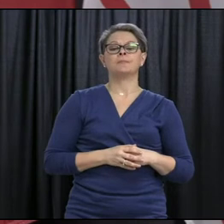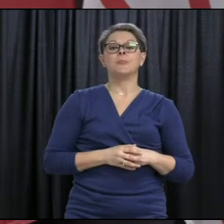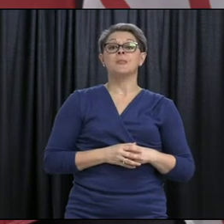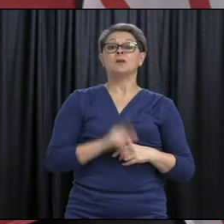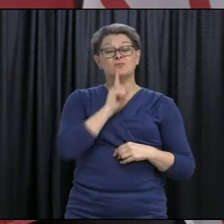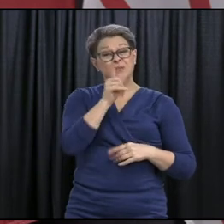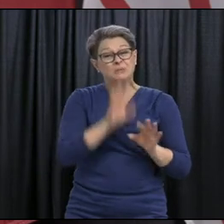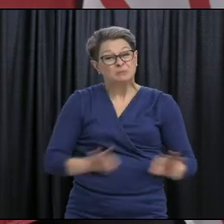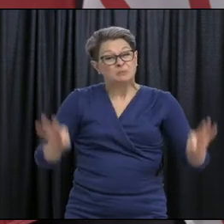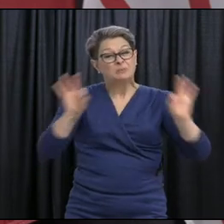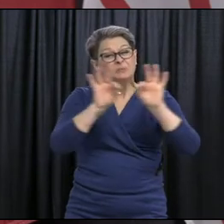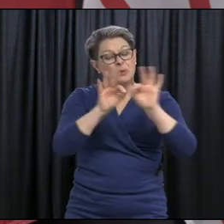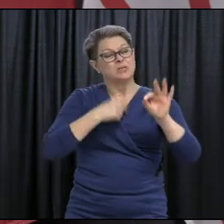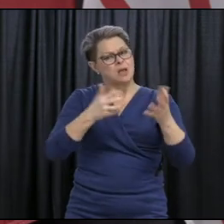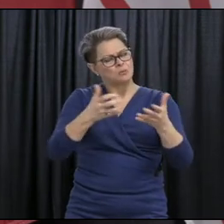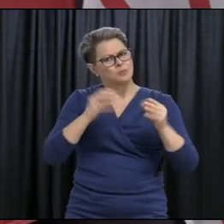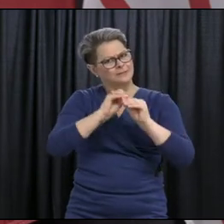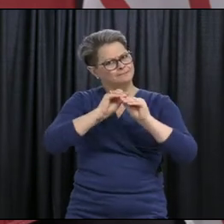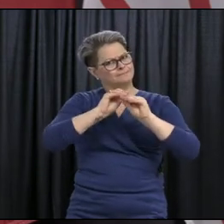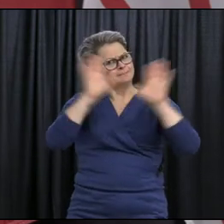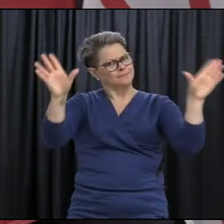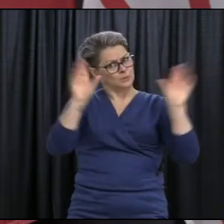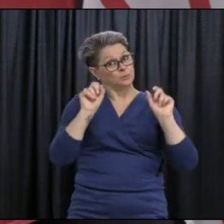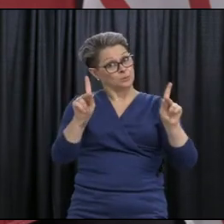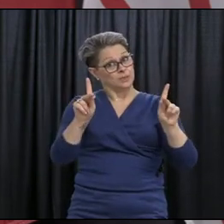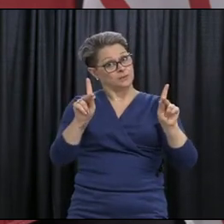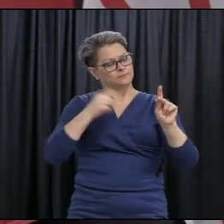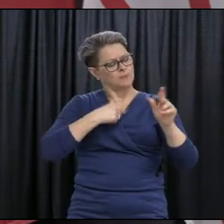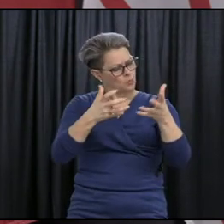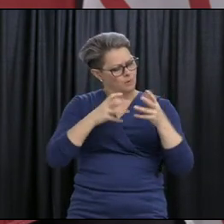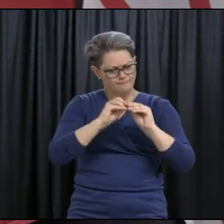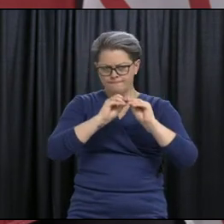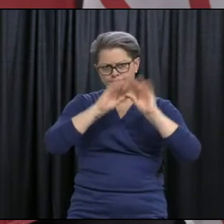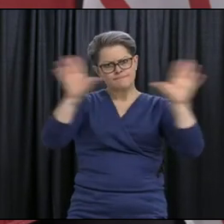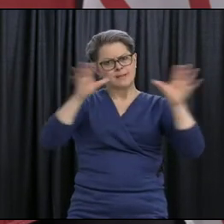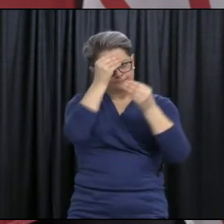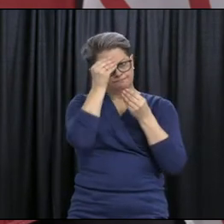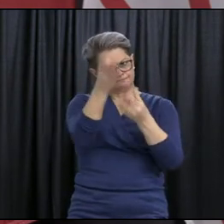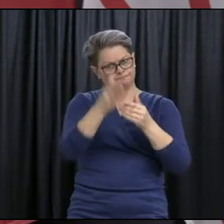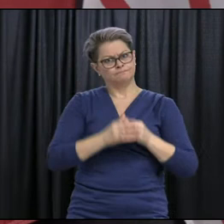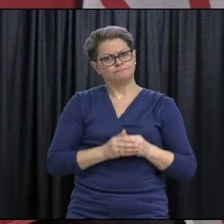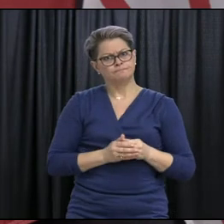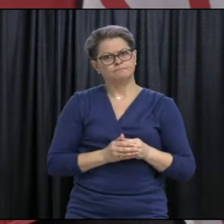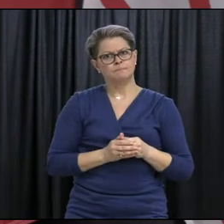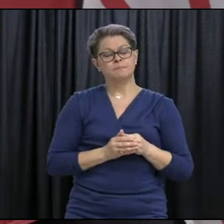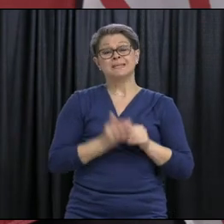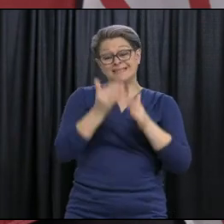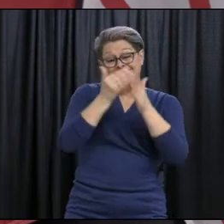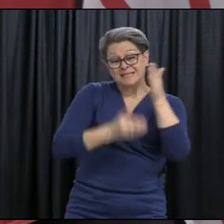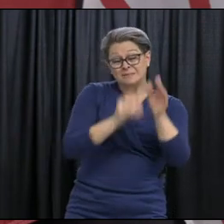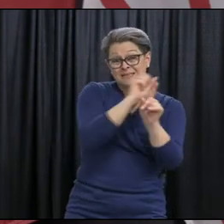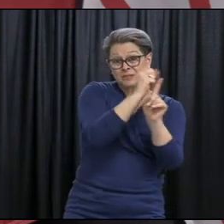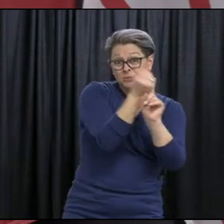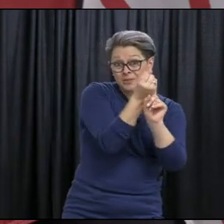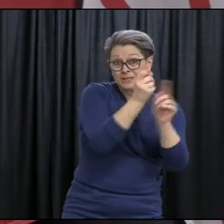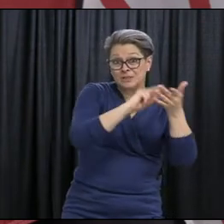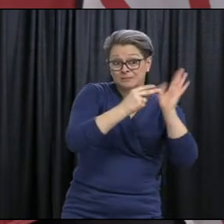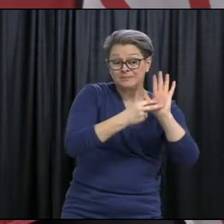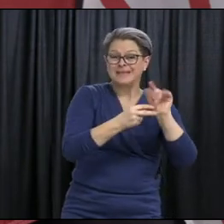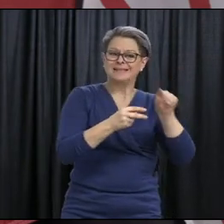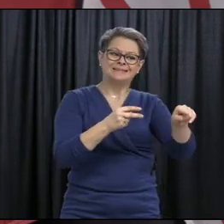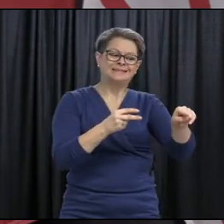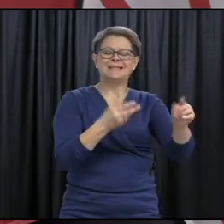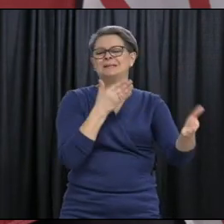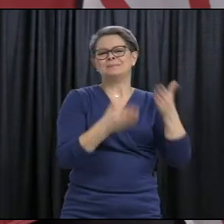important that I be clear on this point. In some cases, this may not be practical,